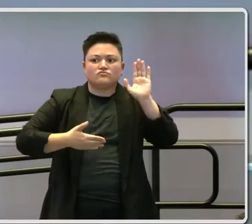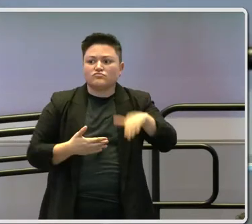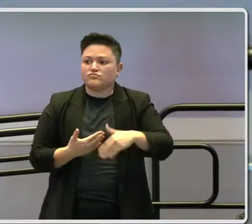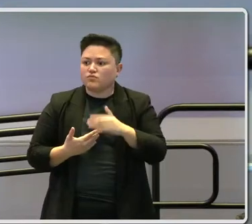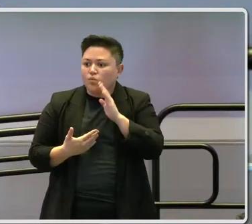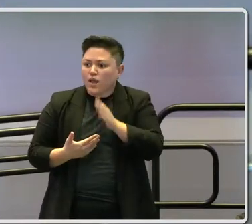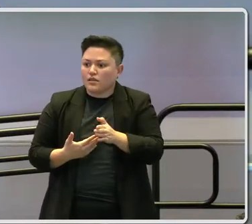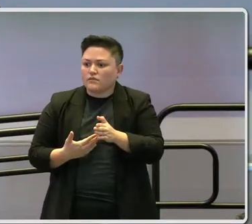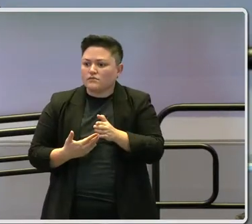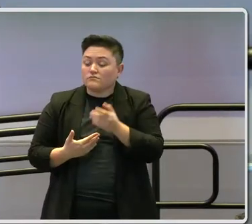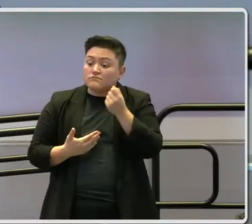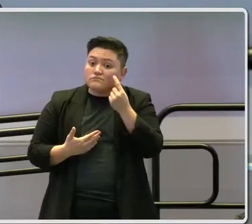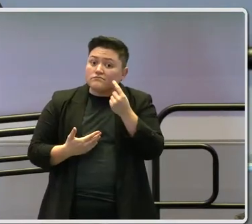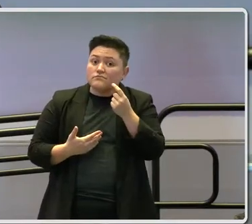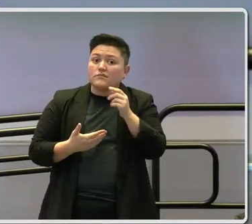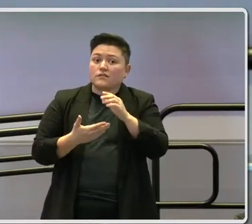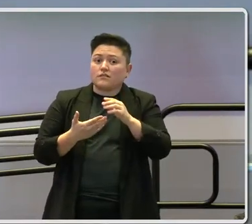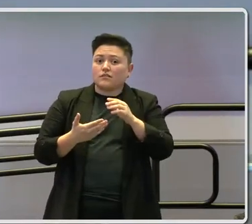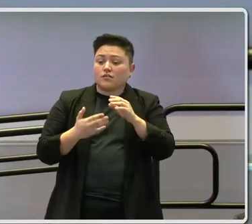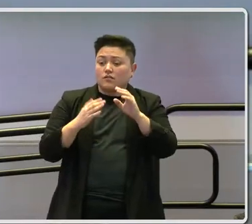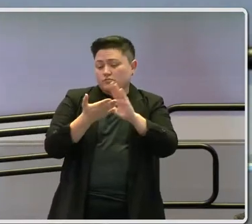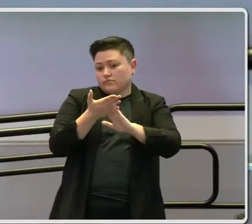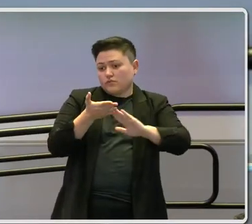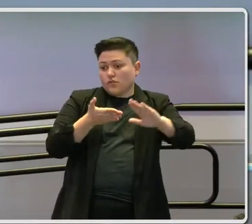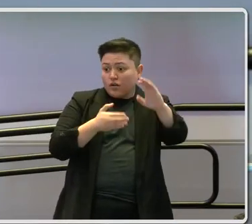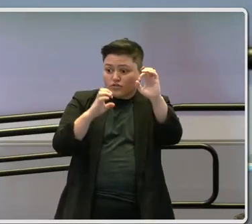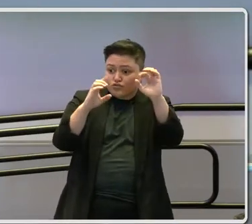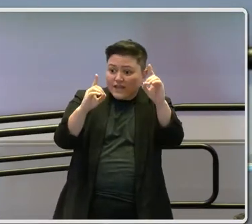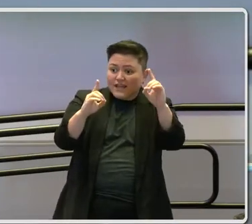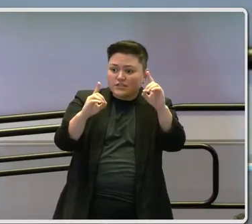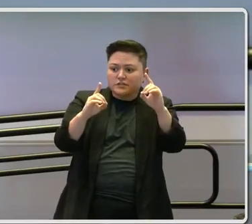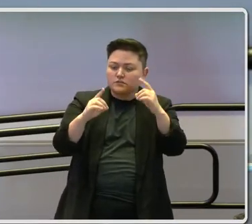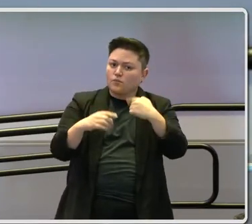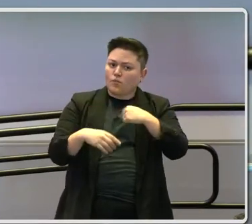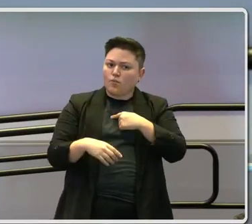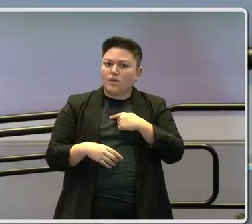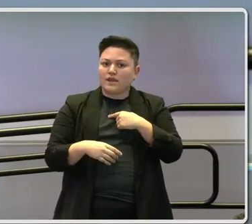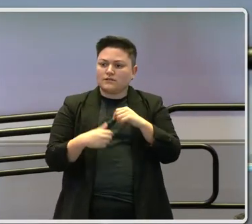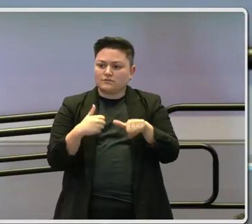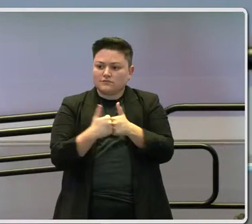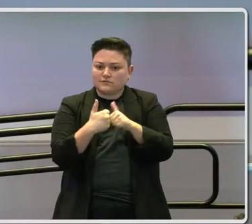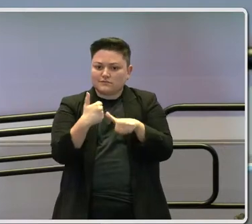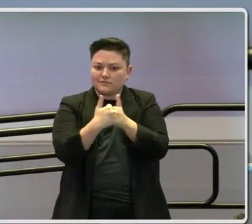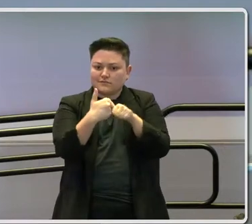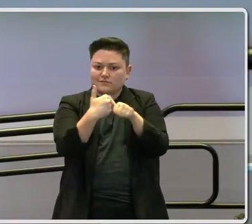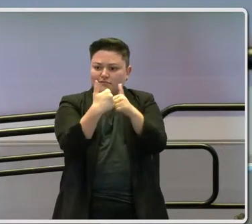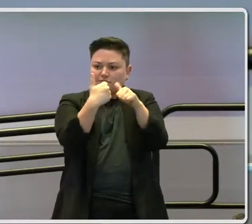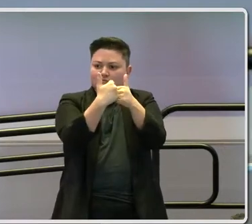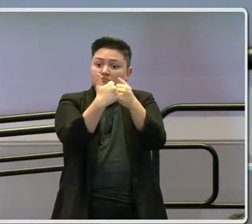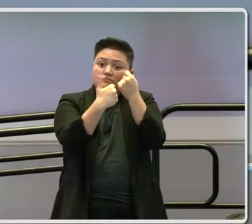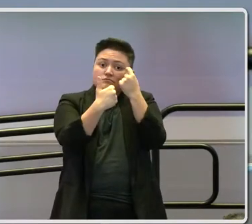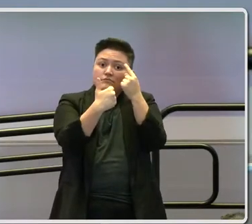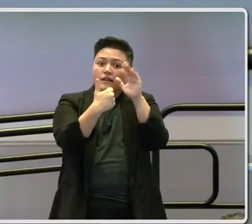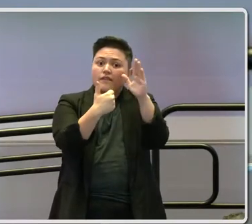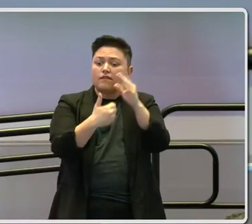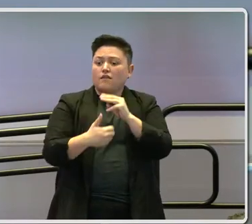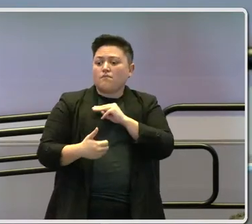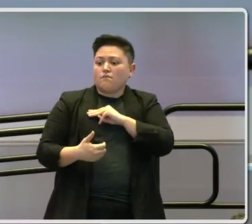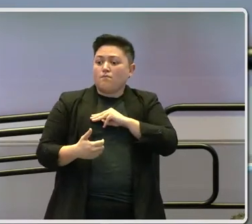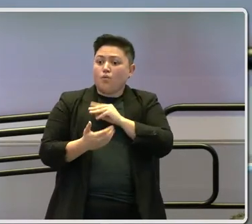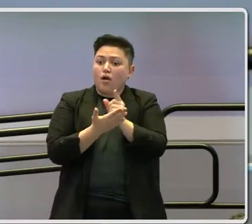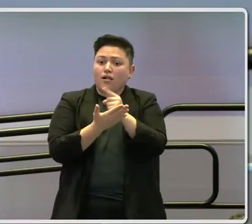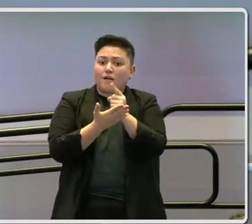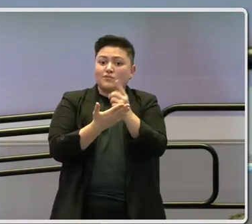education continues to be tested in its ability to center human dignity as its moral compass.